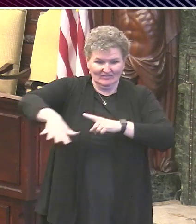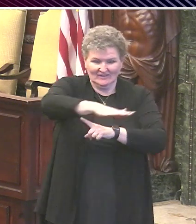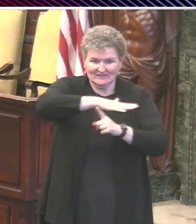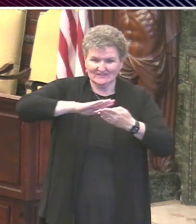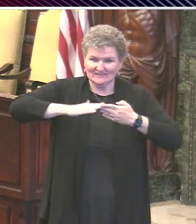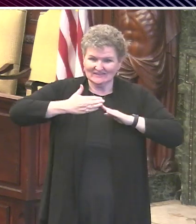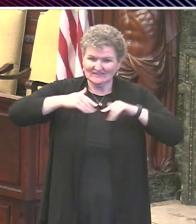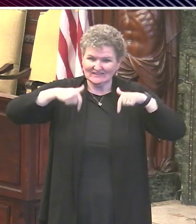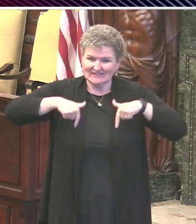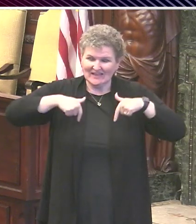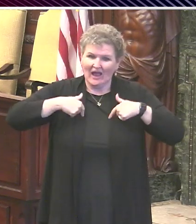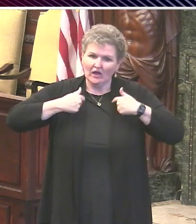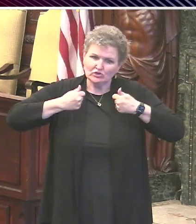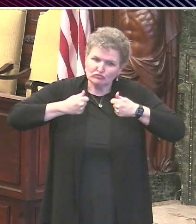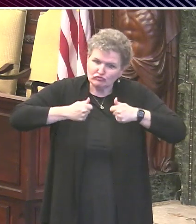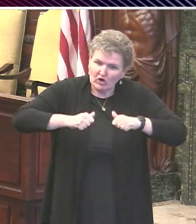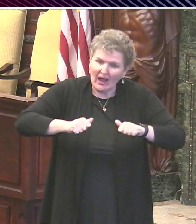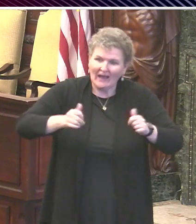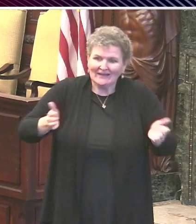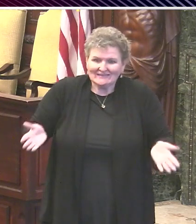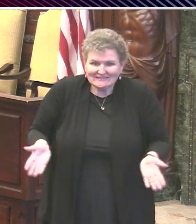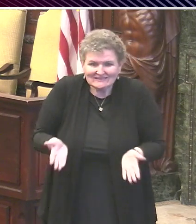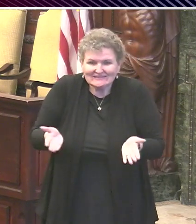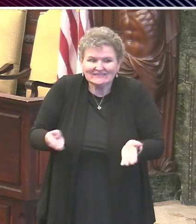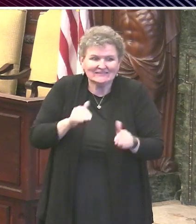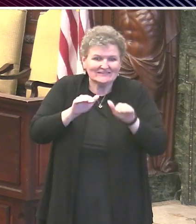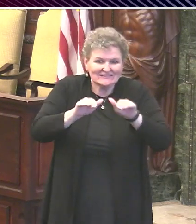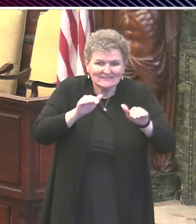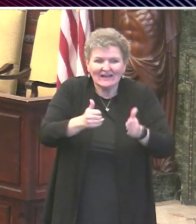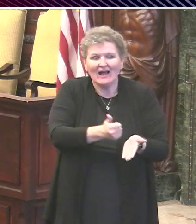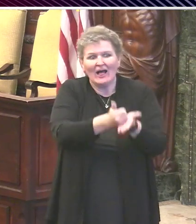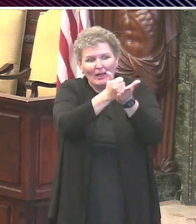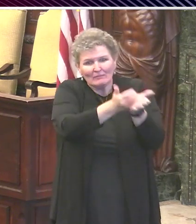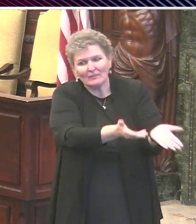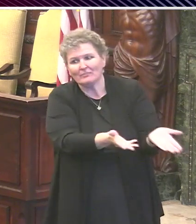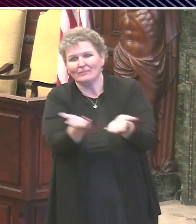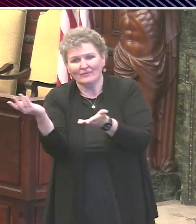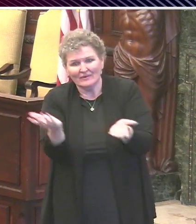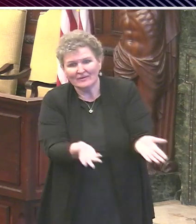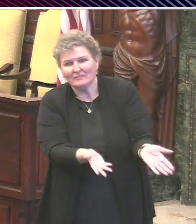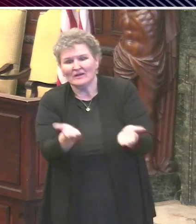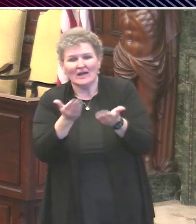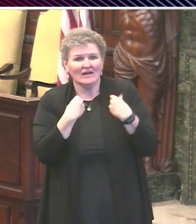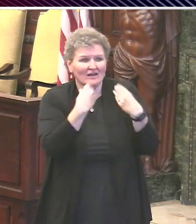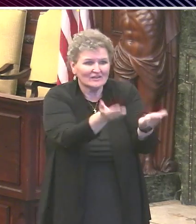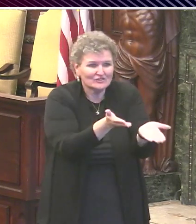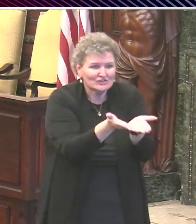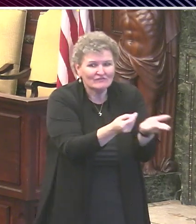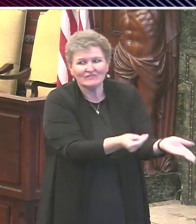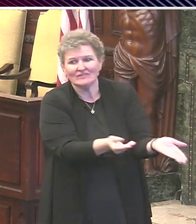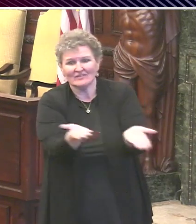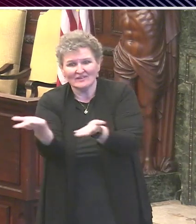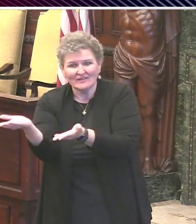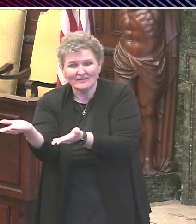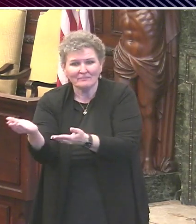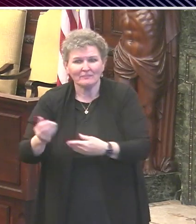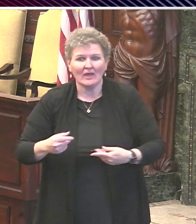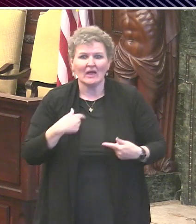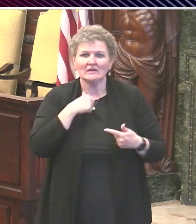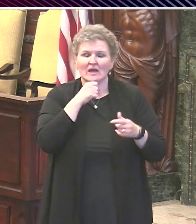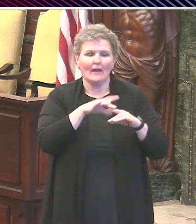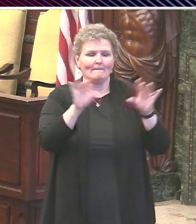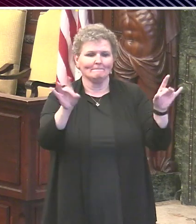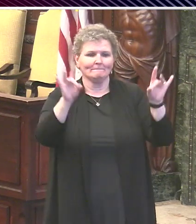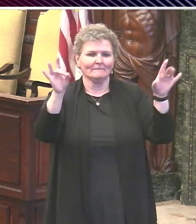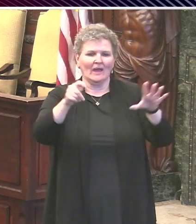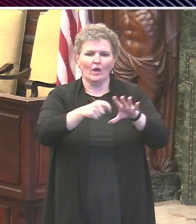and to broker some way through this impasse. I don't have a magic wand, and I can't tell you